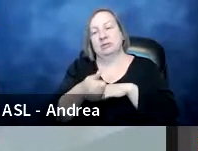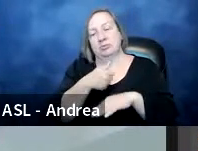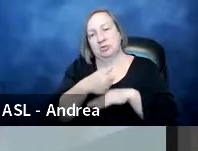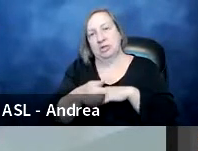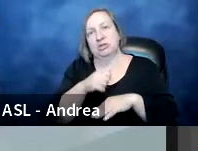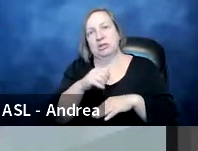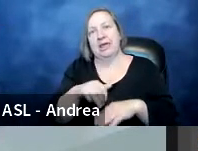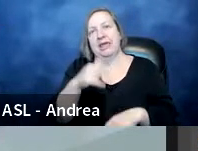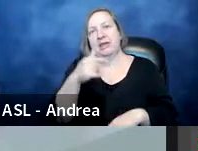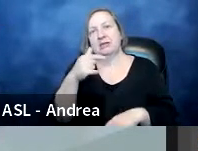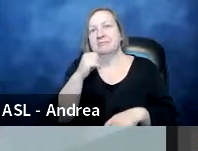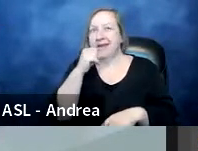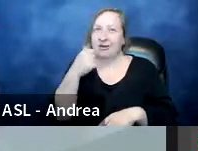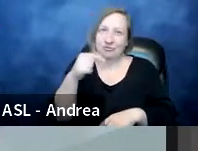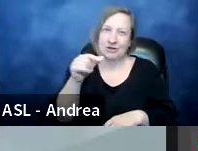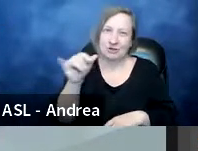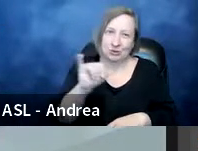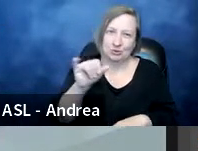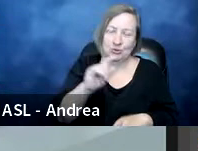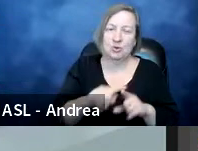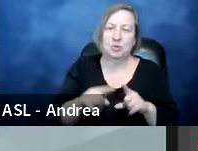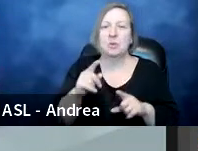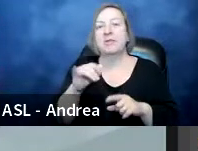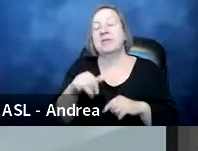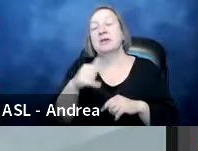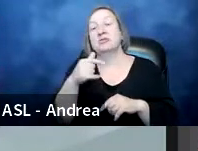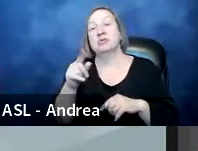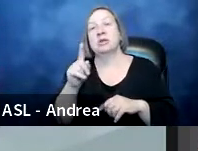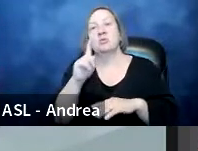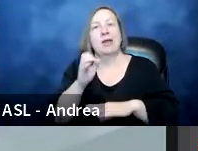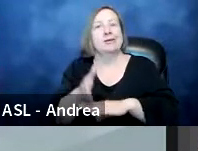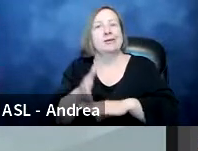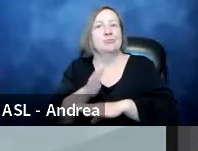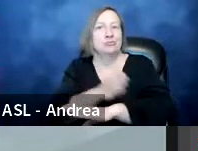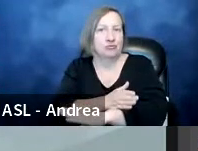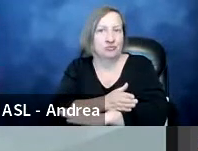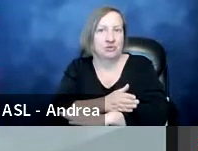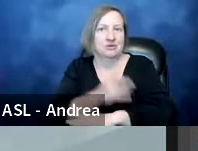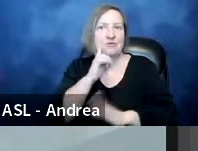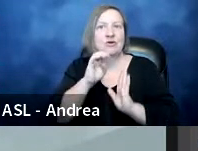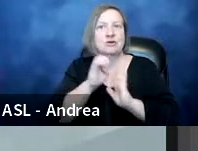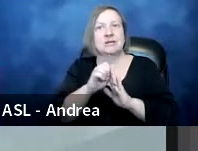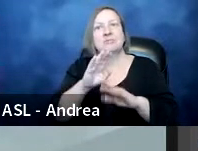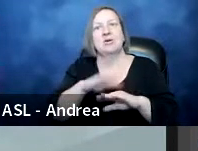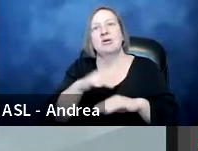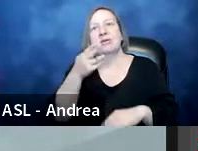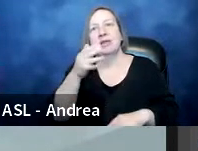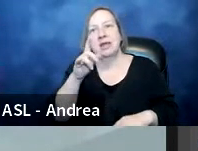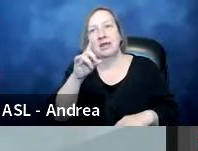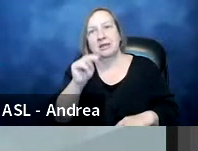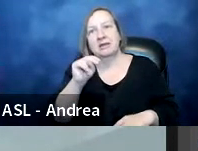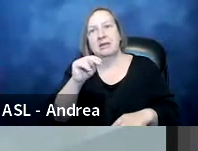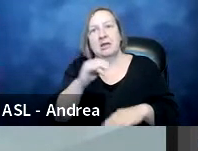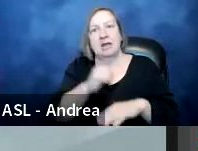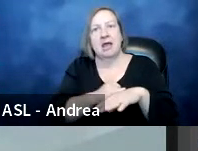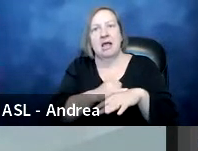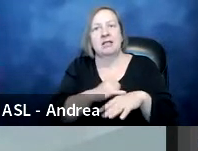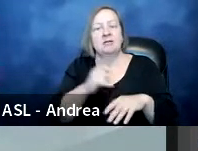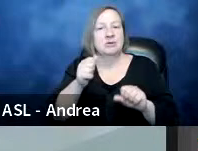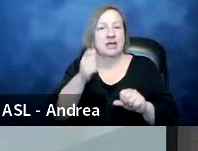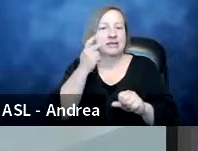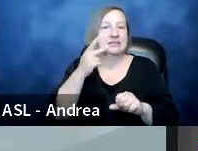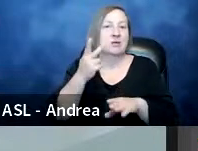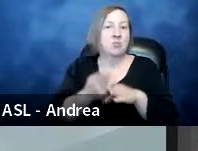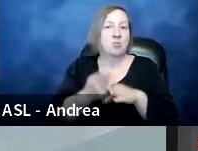see these local street improvements shown on, say, Hayden Island, for instance, you see the local streets that have both sidewalks and